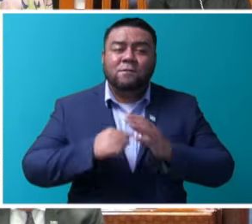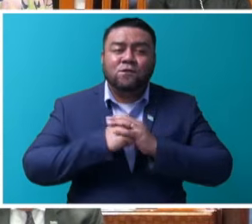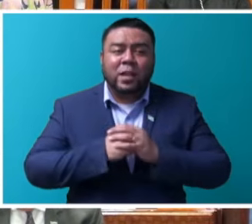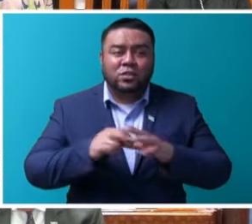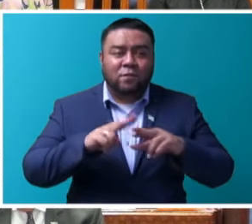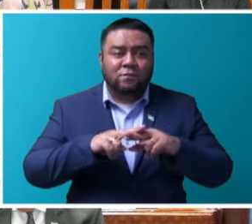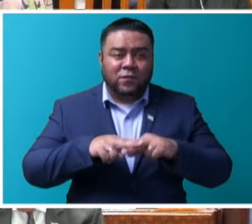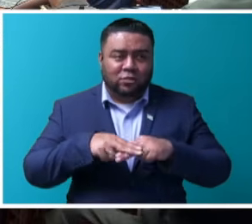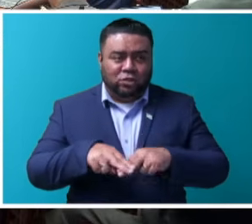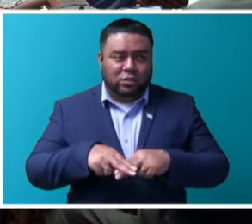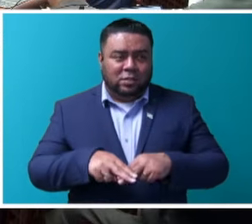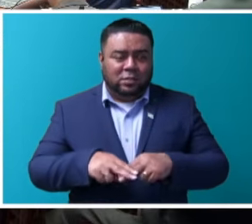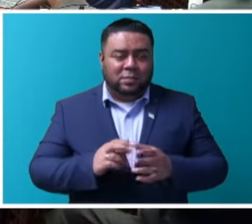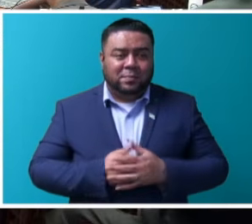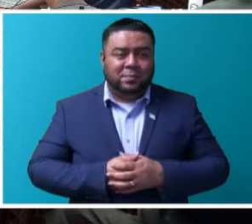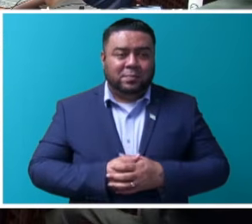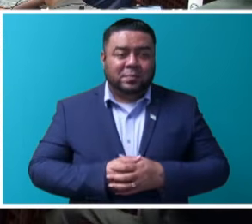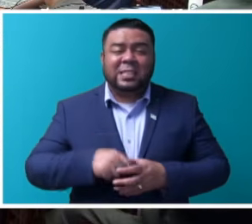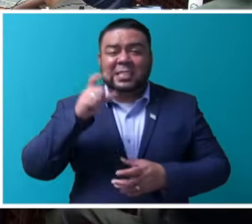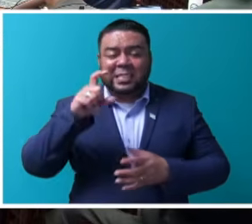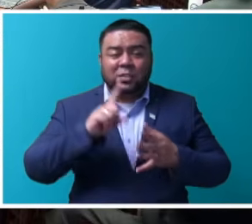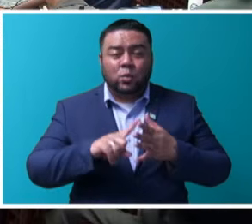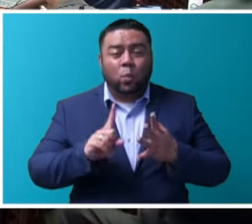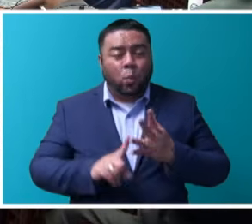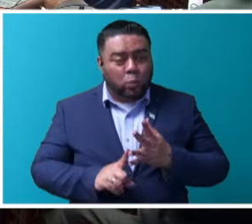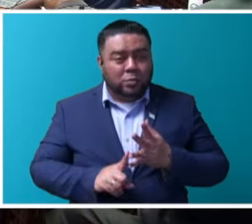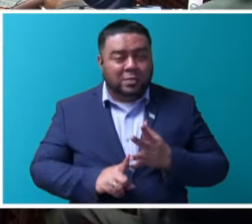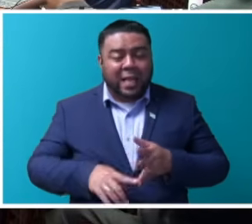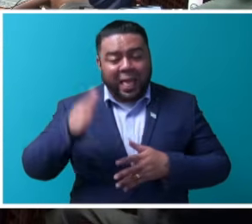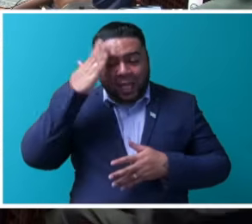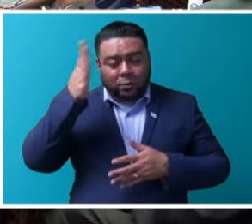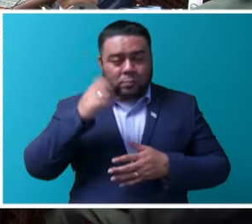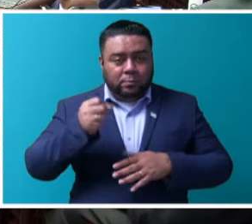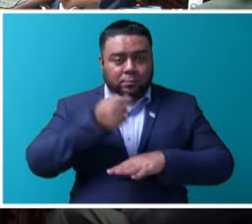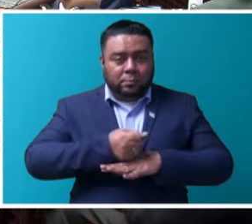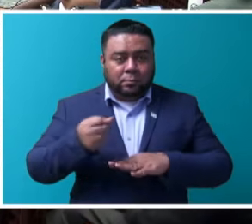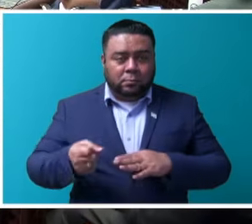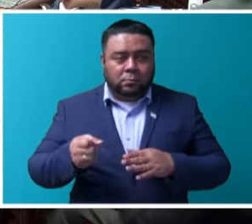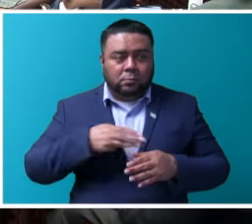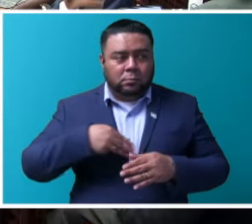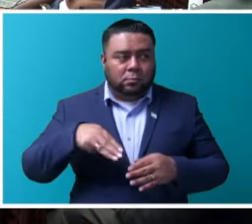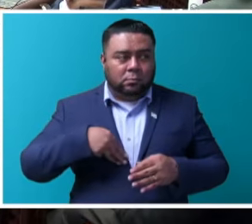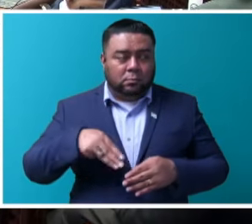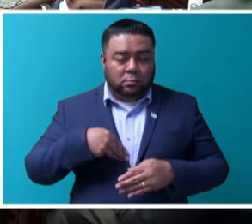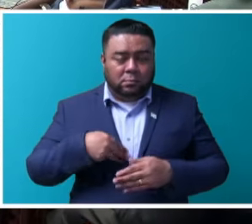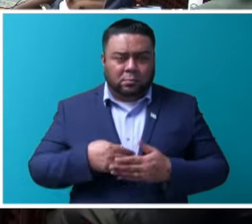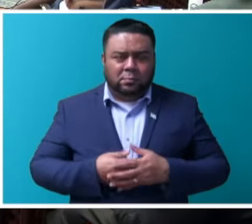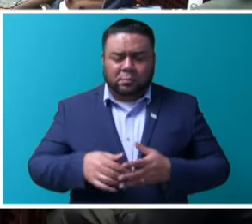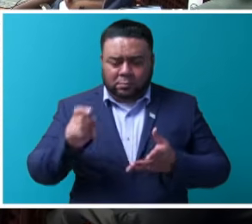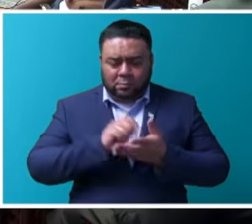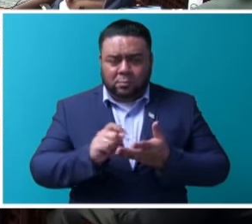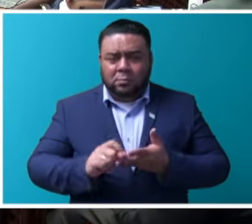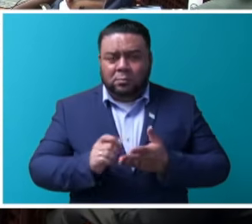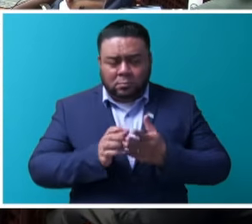Fiji, chief executives and heads of government agencies, statutory